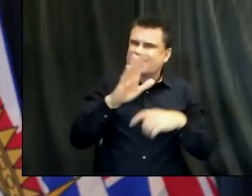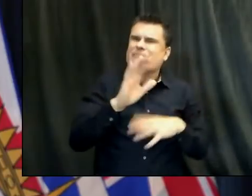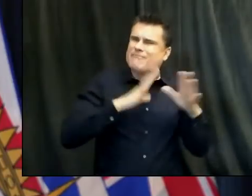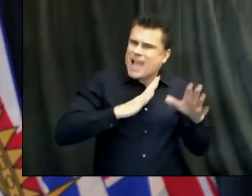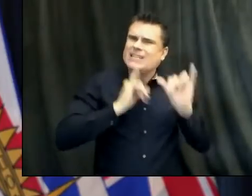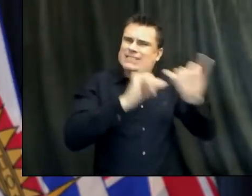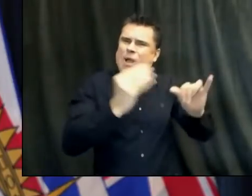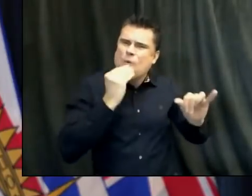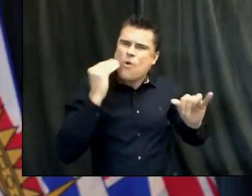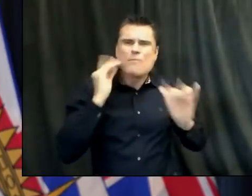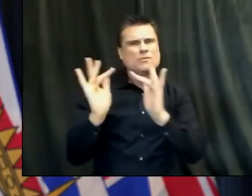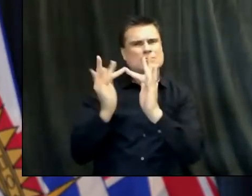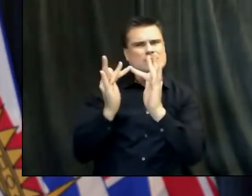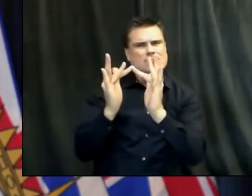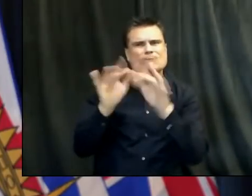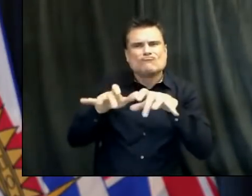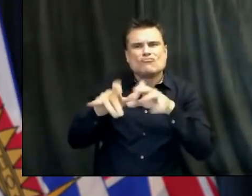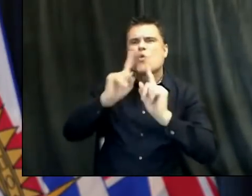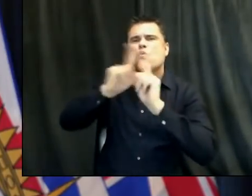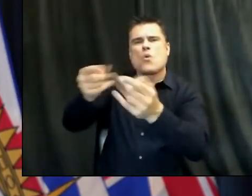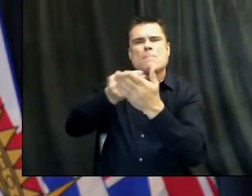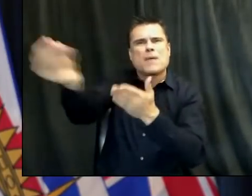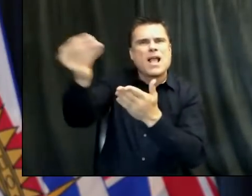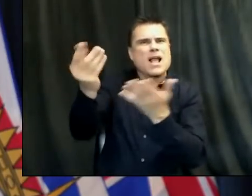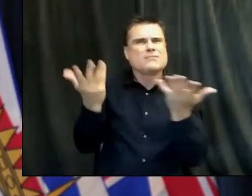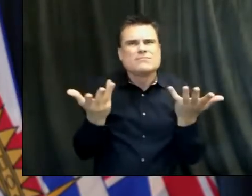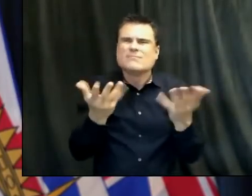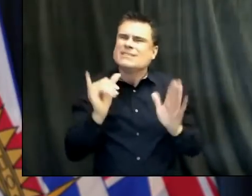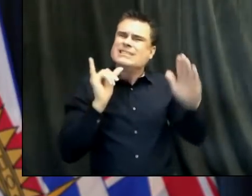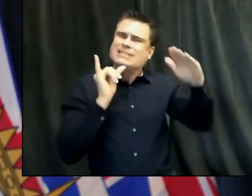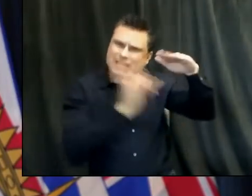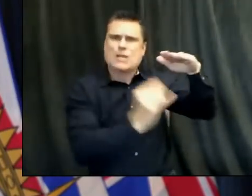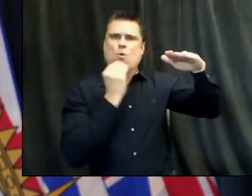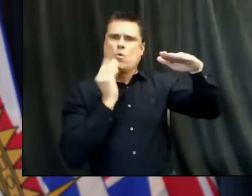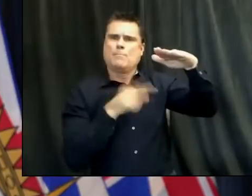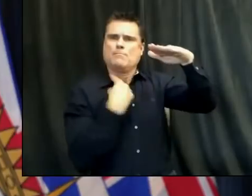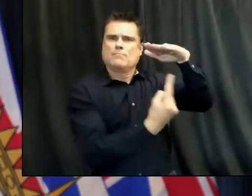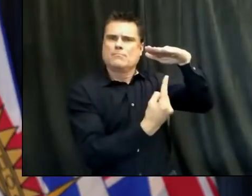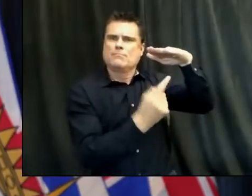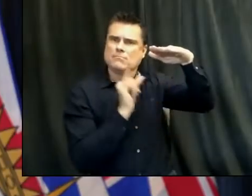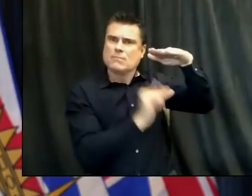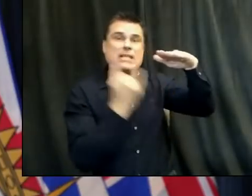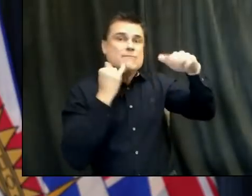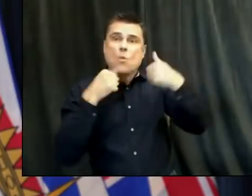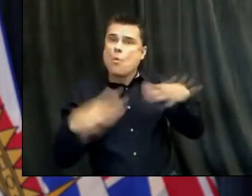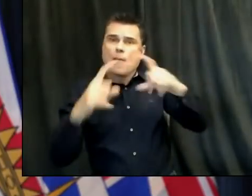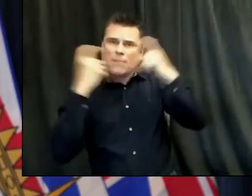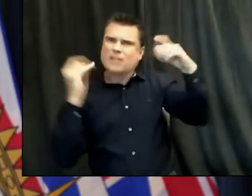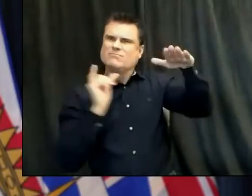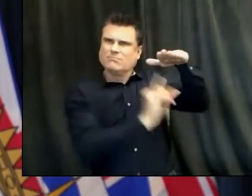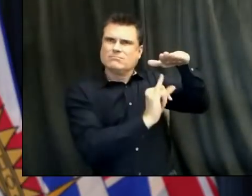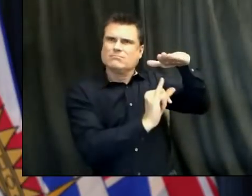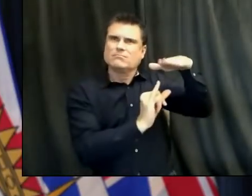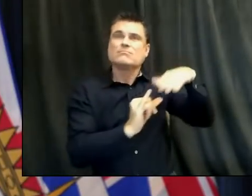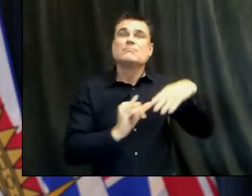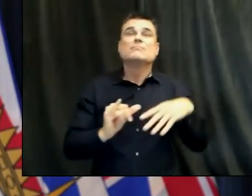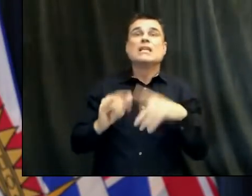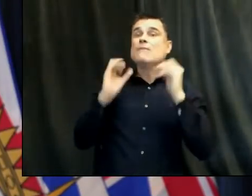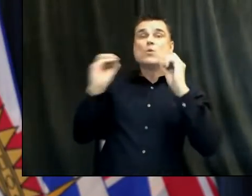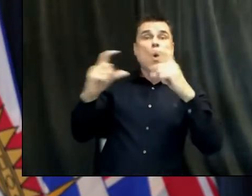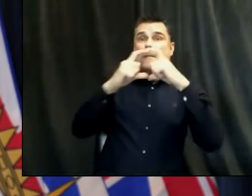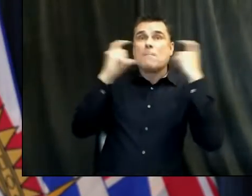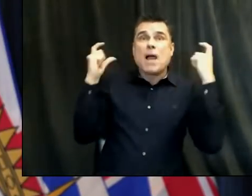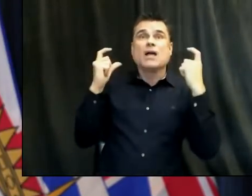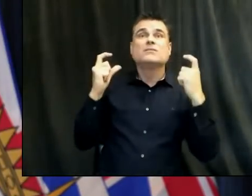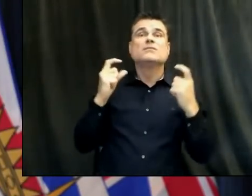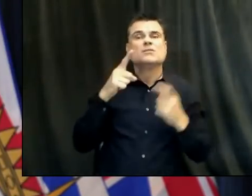stay outside, or stay home, and not put other people at risk. I